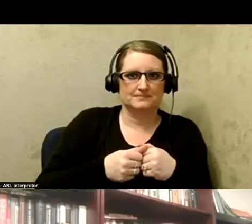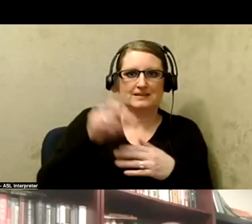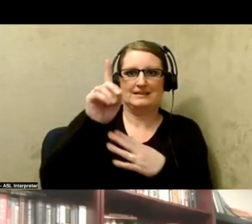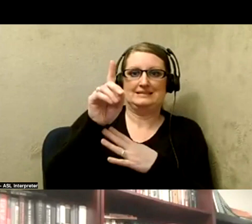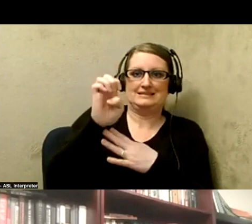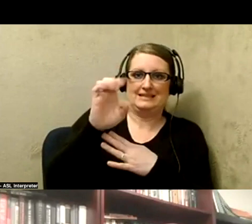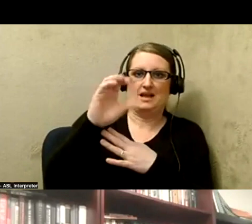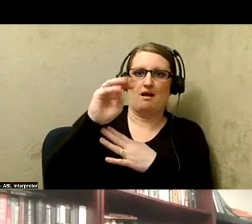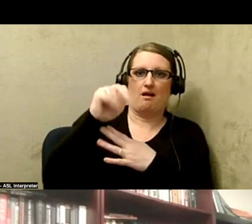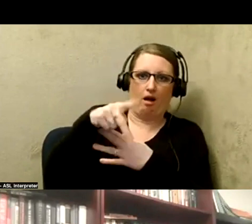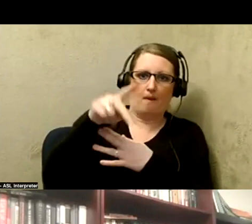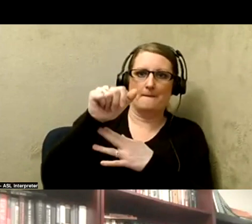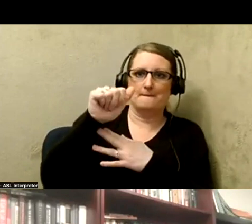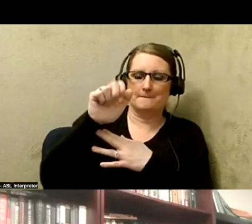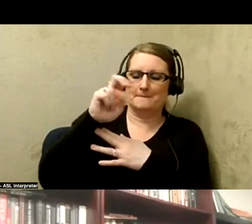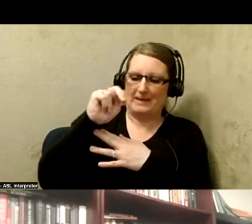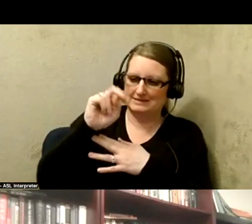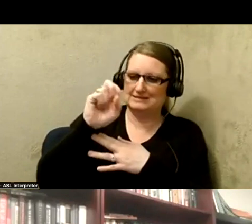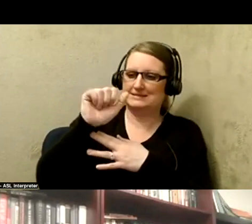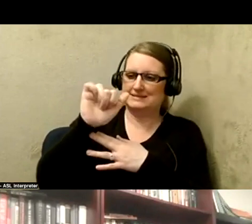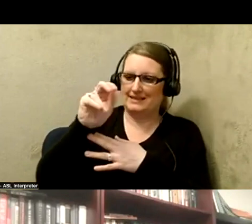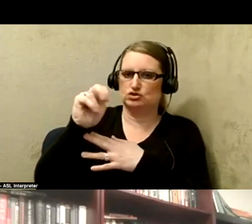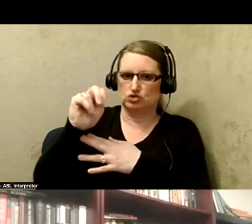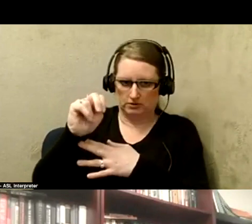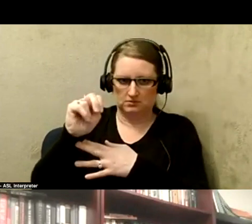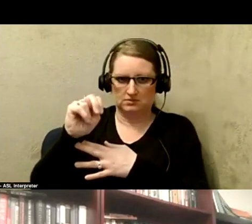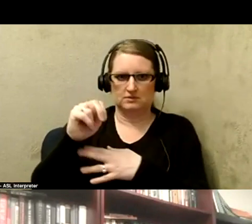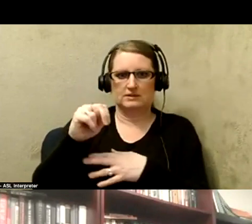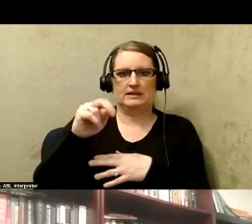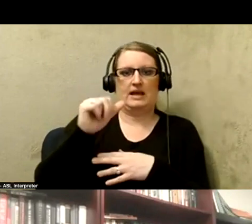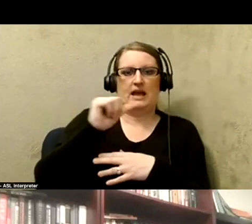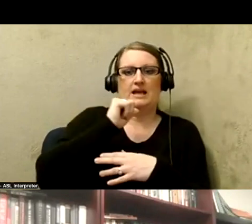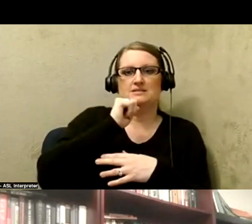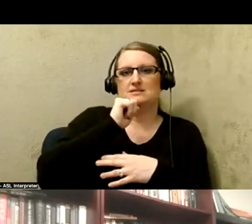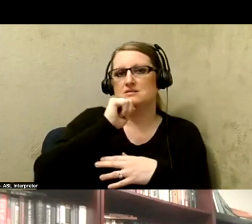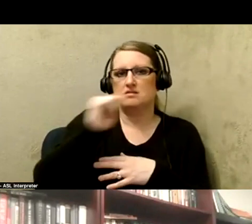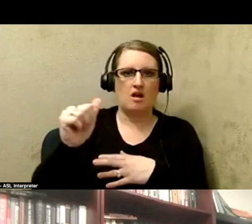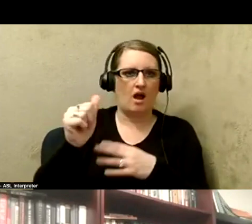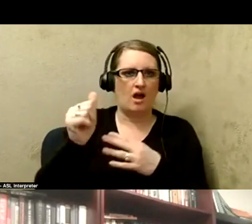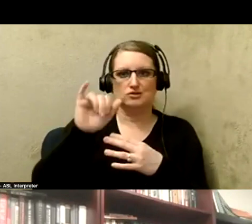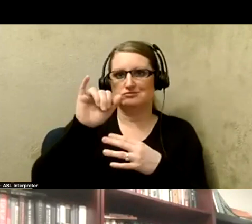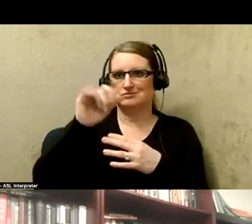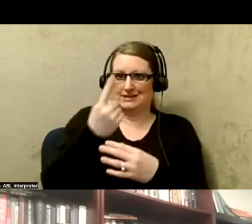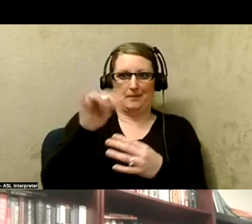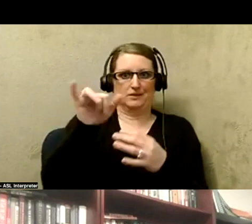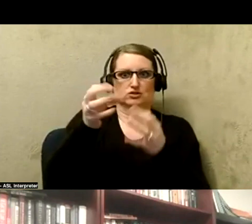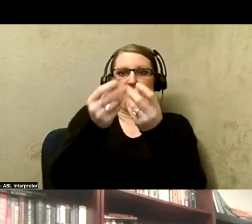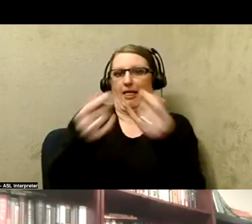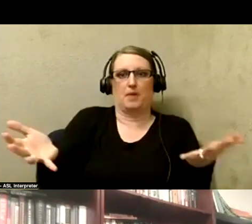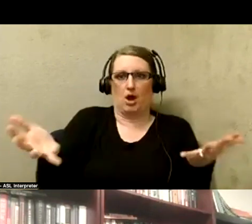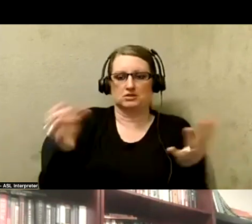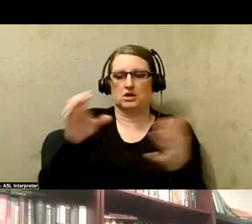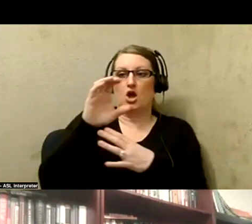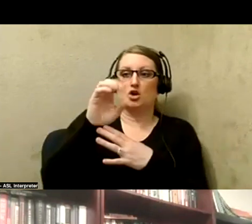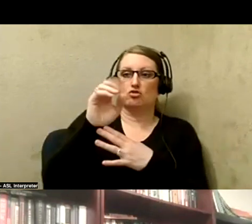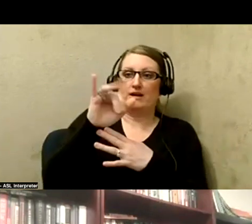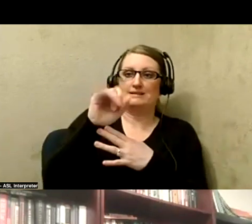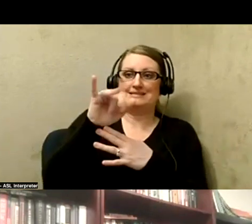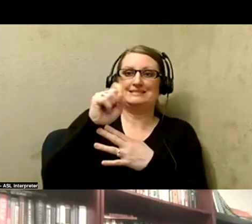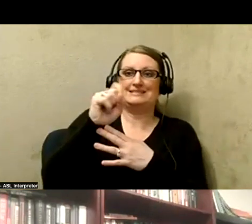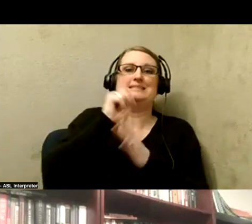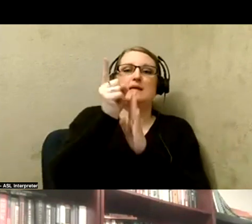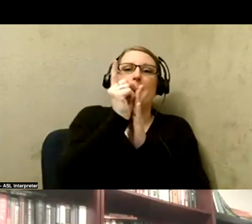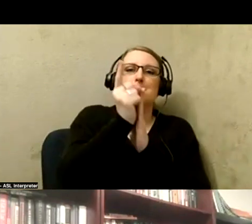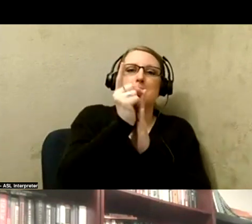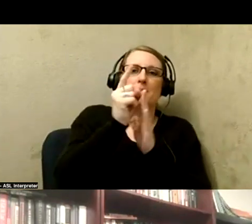Decompensation. Decompensation, right? That it's not just some disintegration of something, right? But a crisis is a